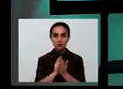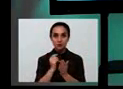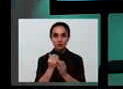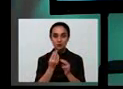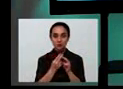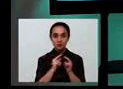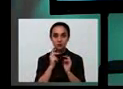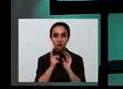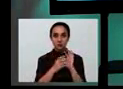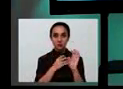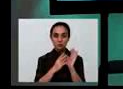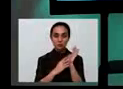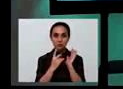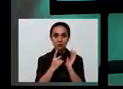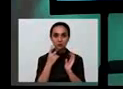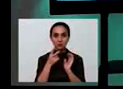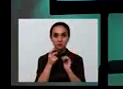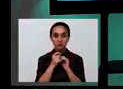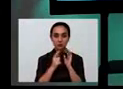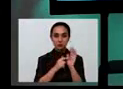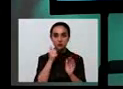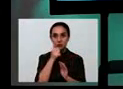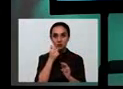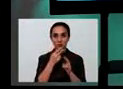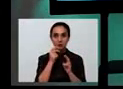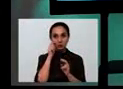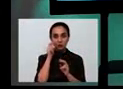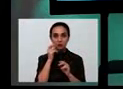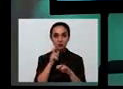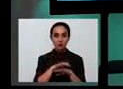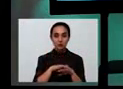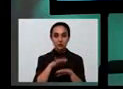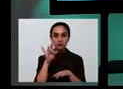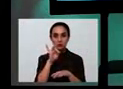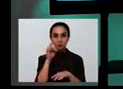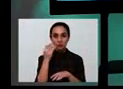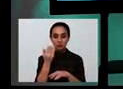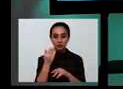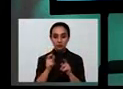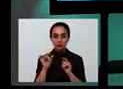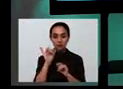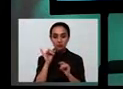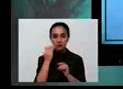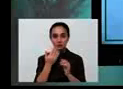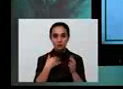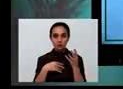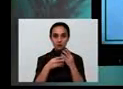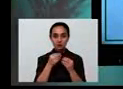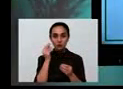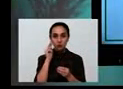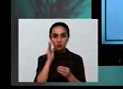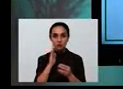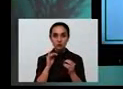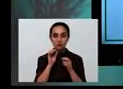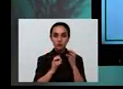o'sha 1991 va 2017-yillarda Xitoy Xalq Respublikasi tarixini biz siz bilan o'rganamiz.